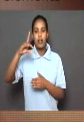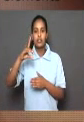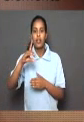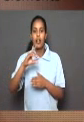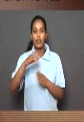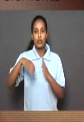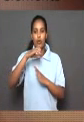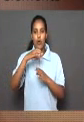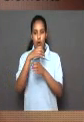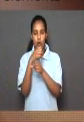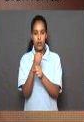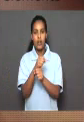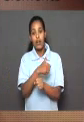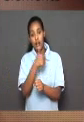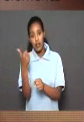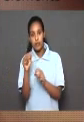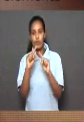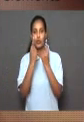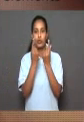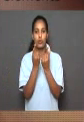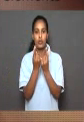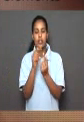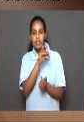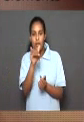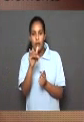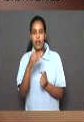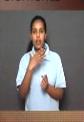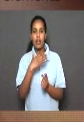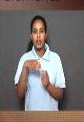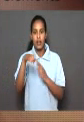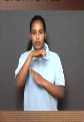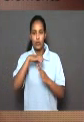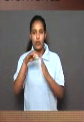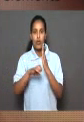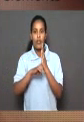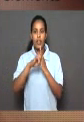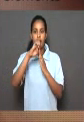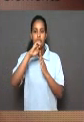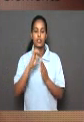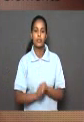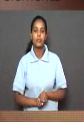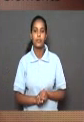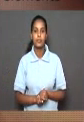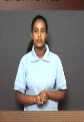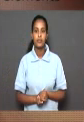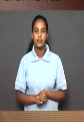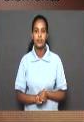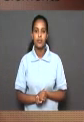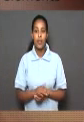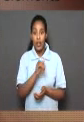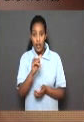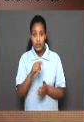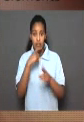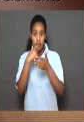occupy, rather than groups of similar electron configuration. As